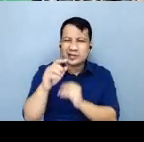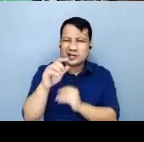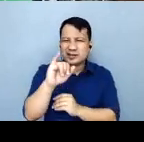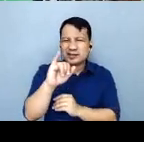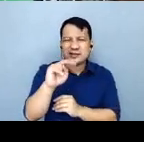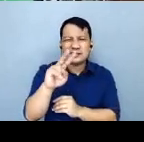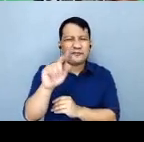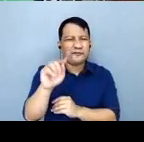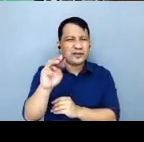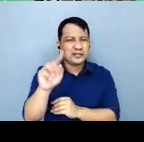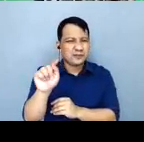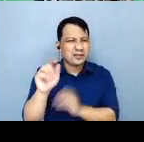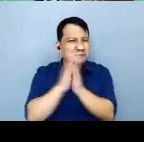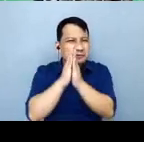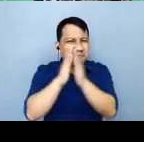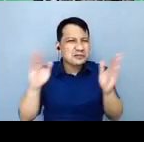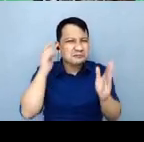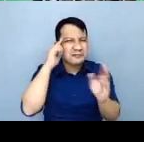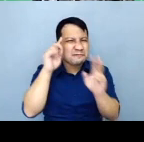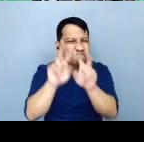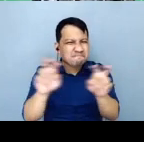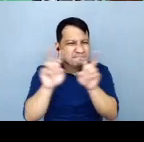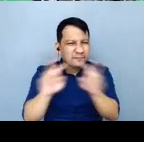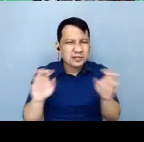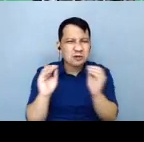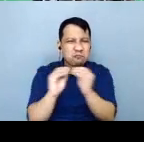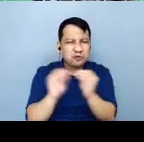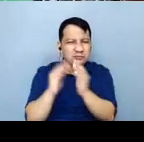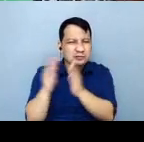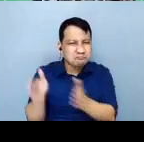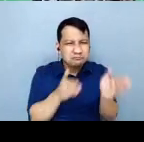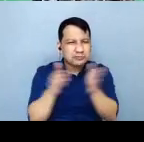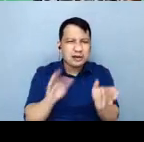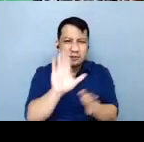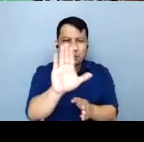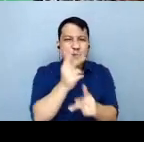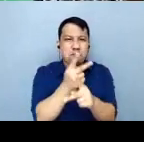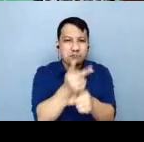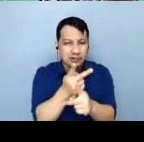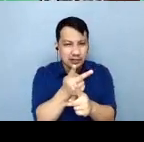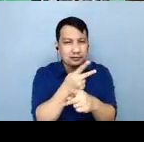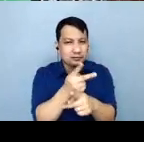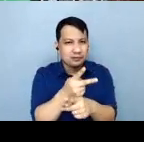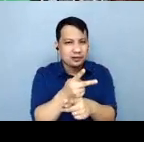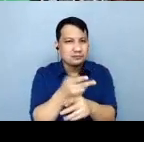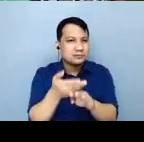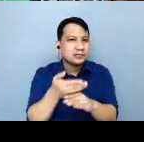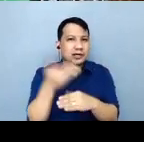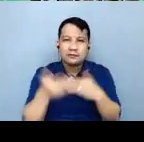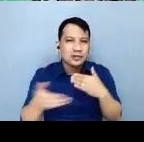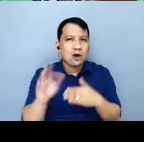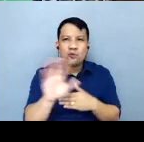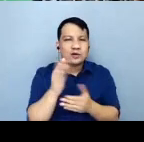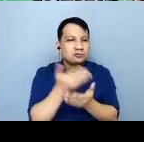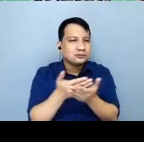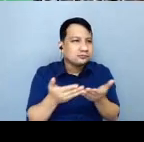there's a large amount of thinking and research and planning that has to go into our products beyond just what we think we're dealing with.